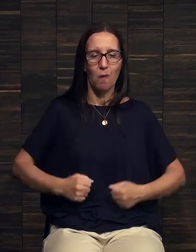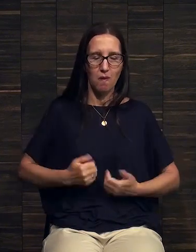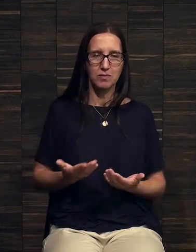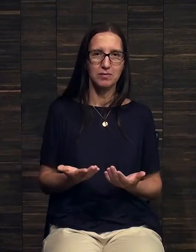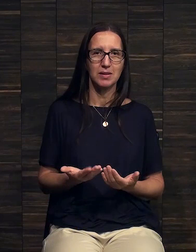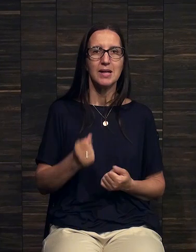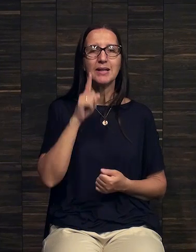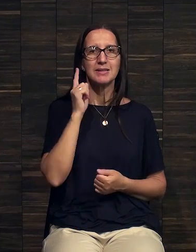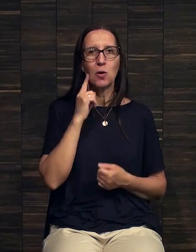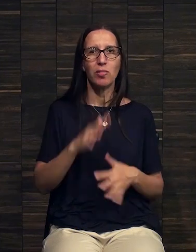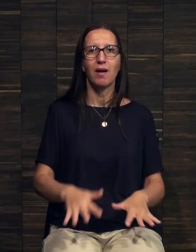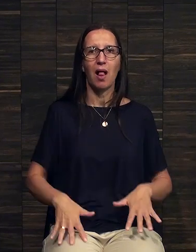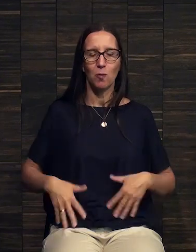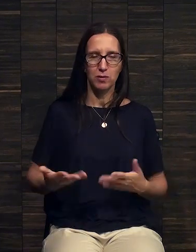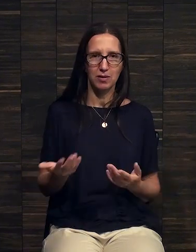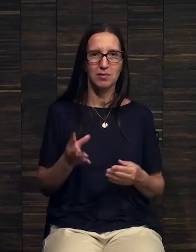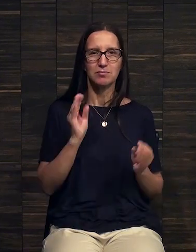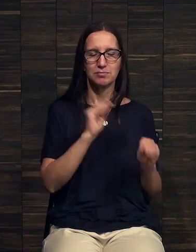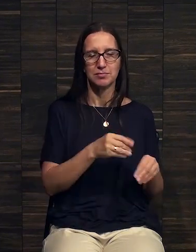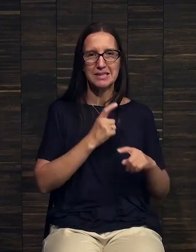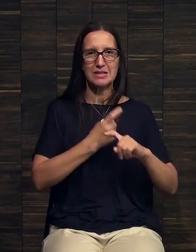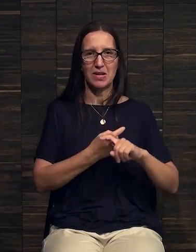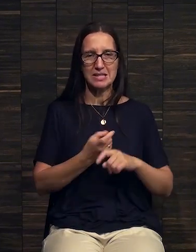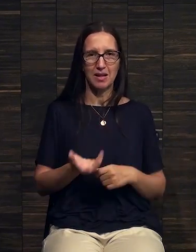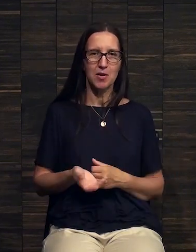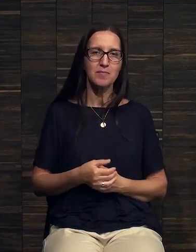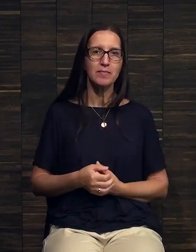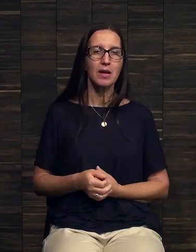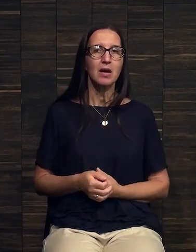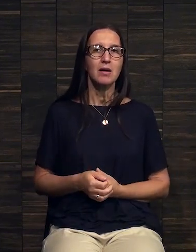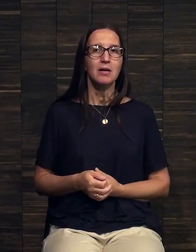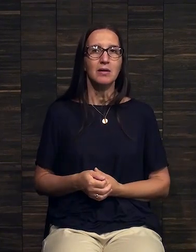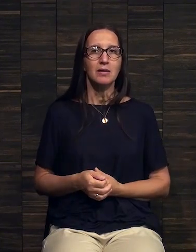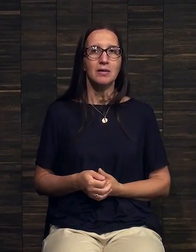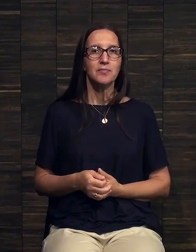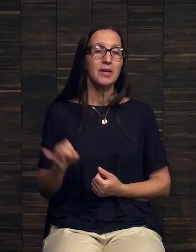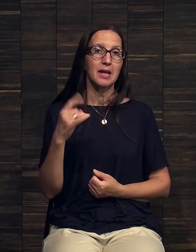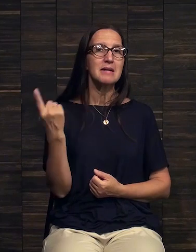green pants on top of green stockings with the swastikas.